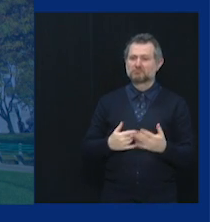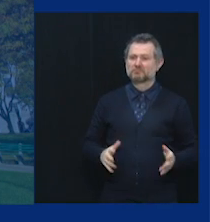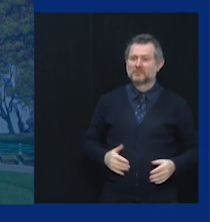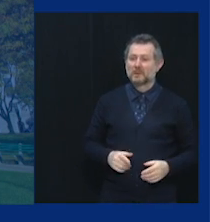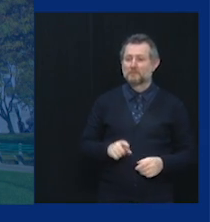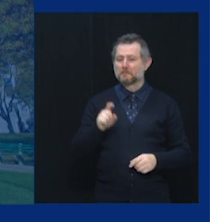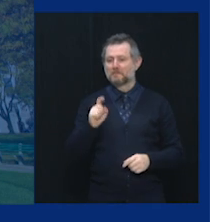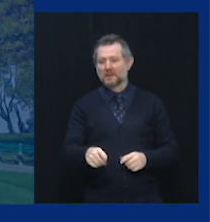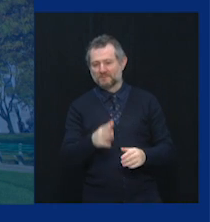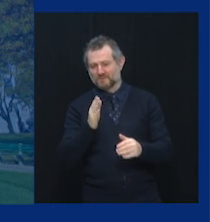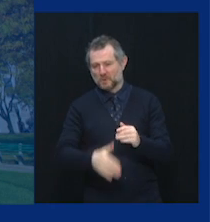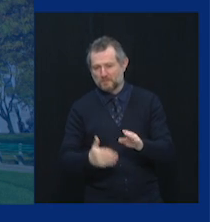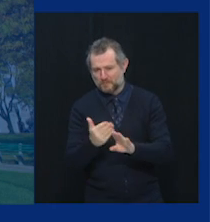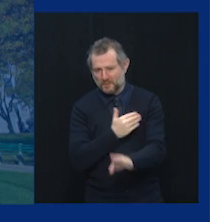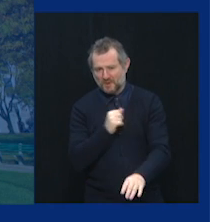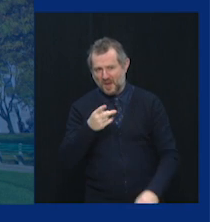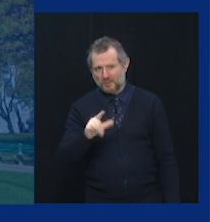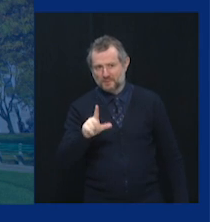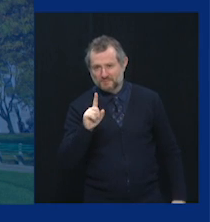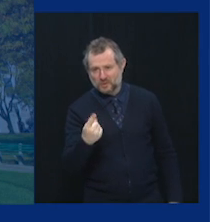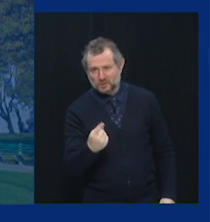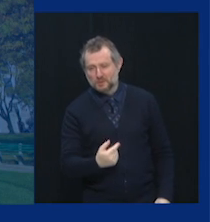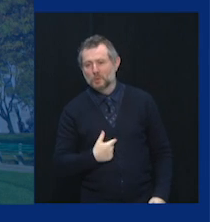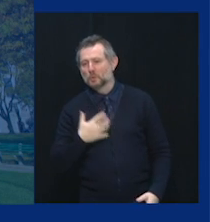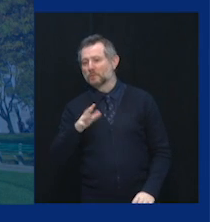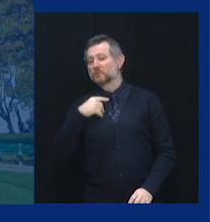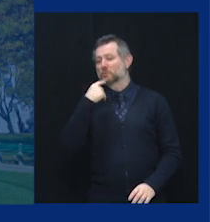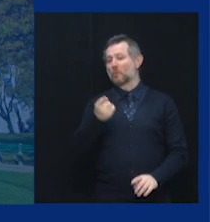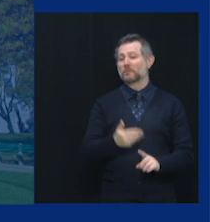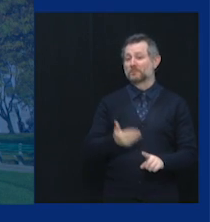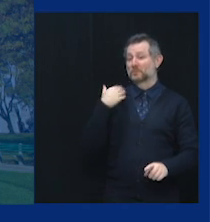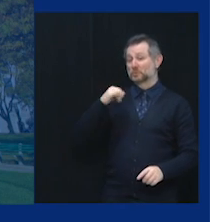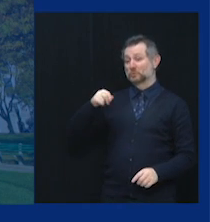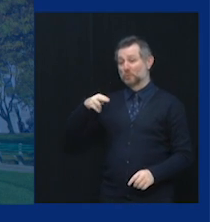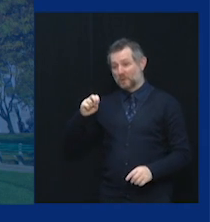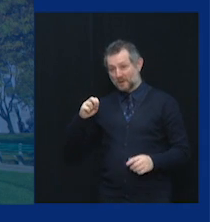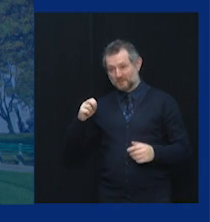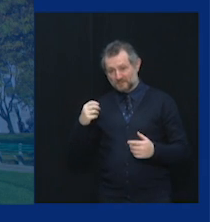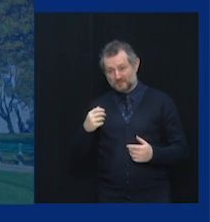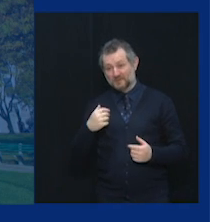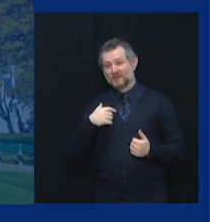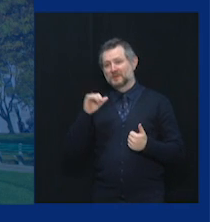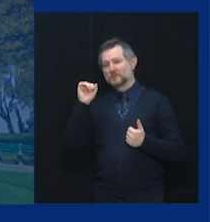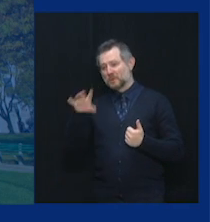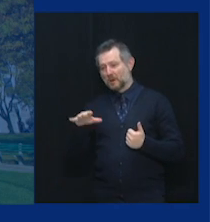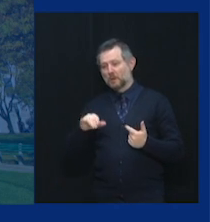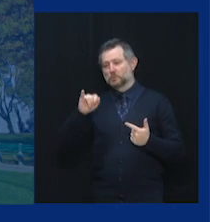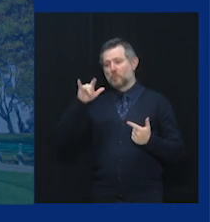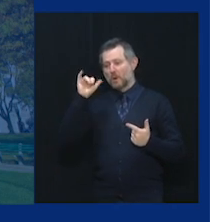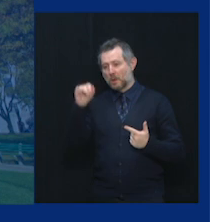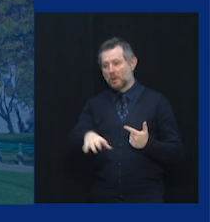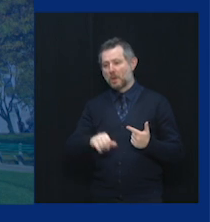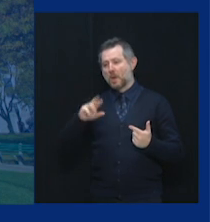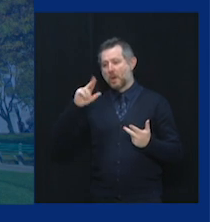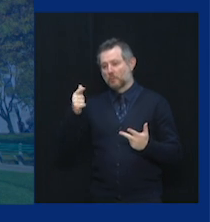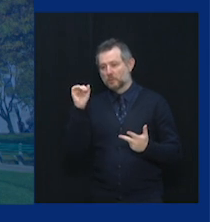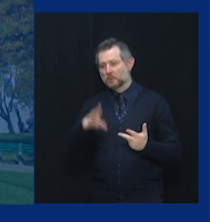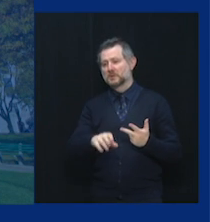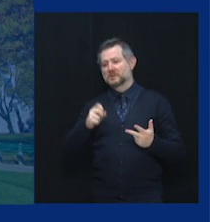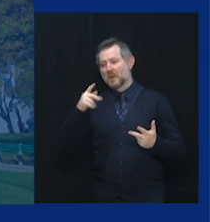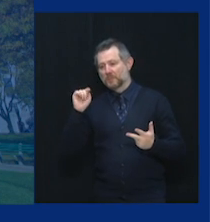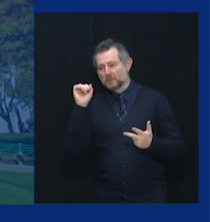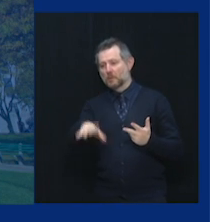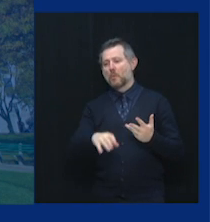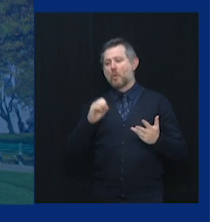1. So I told you in June. That was June, July, August, September, October, November, December, January, February,